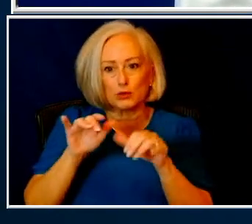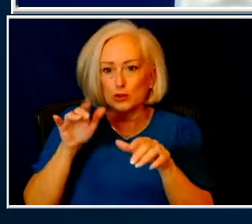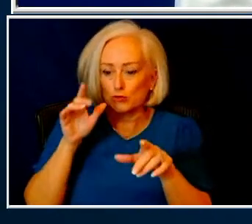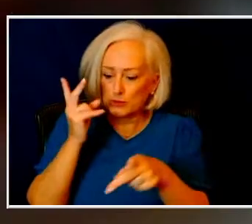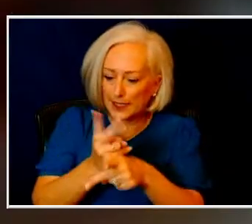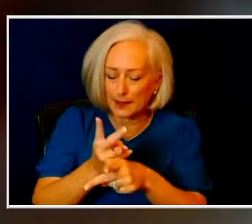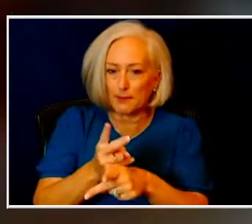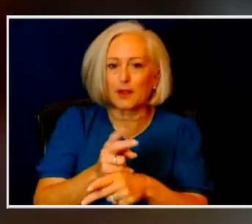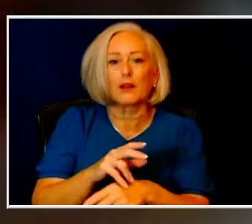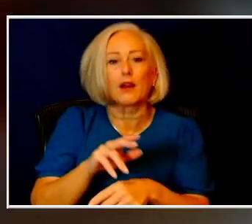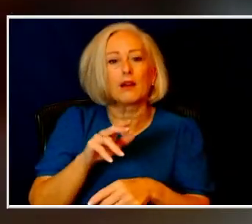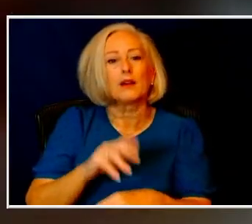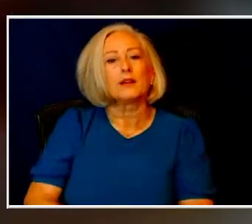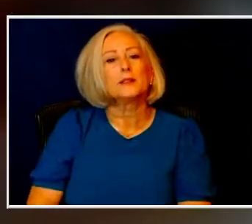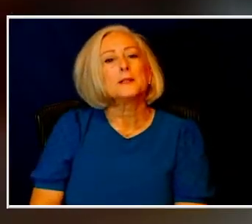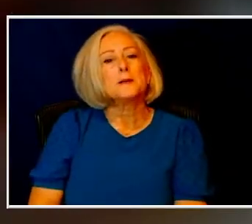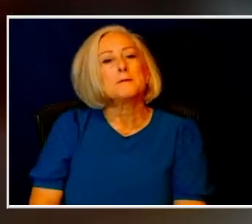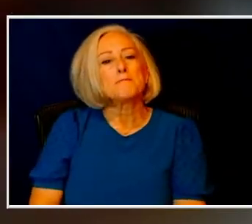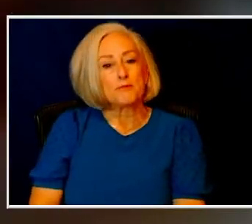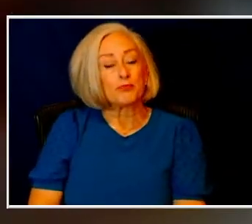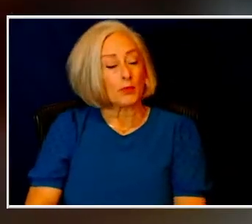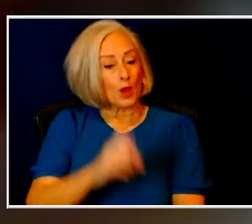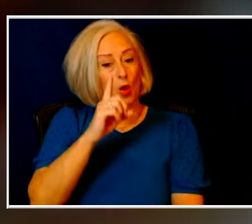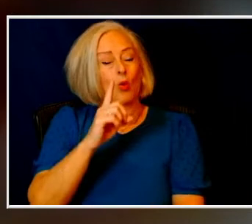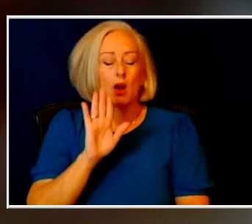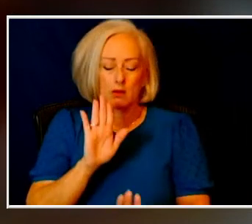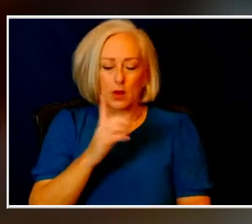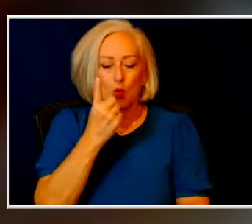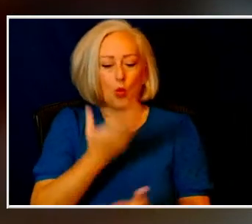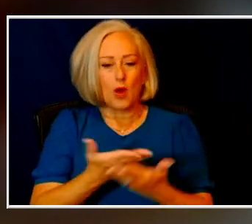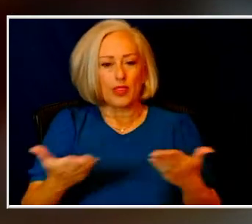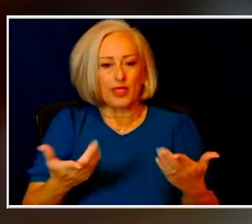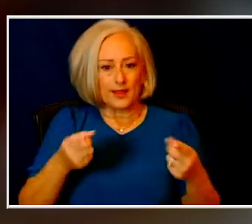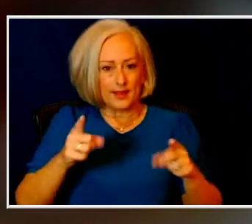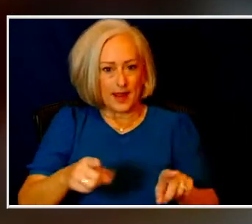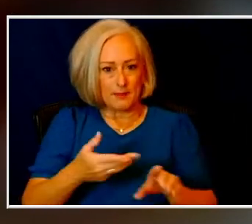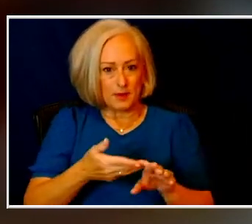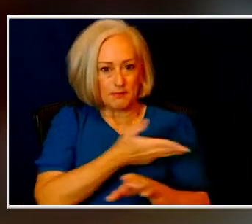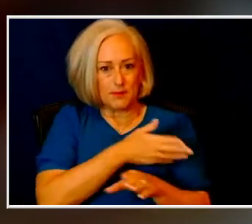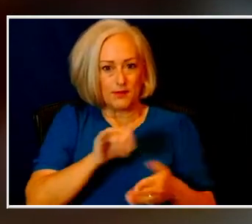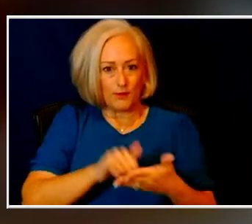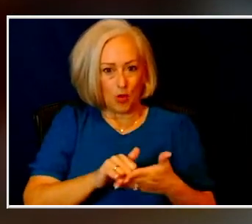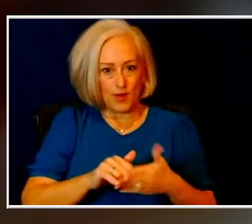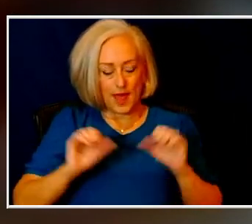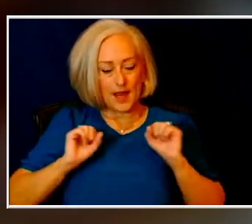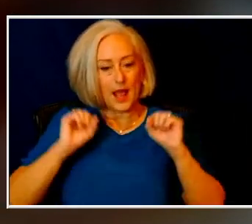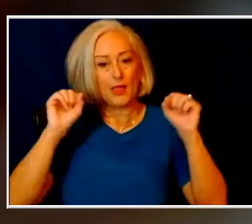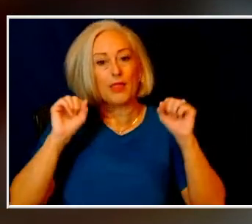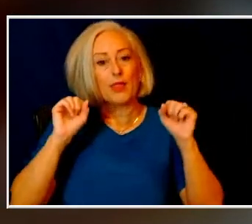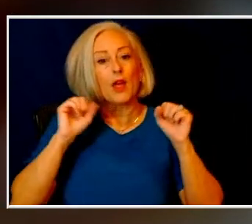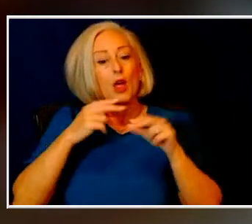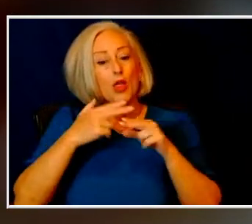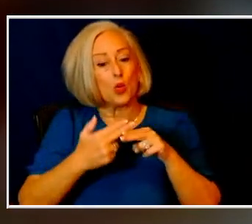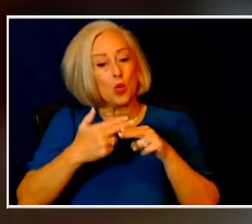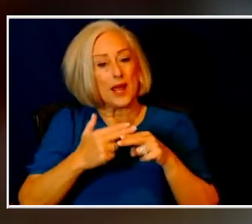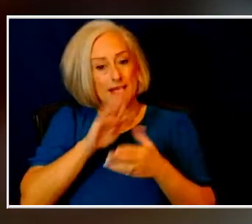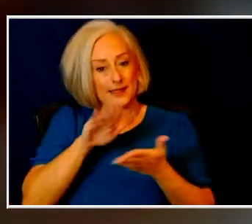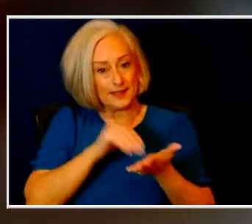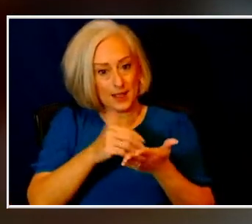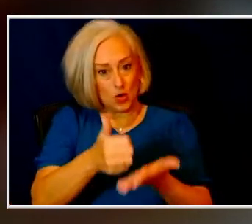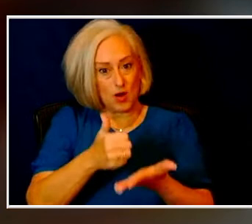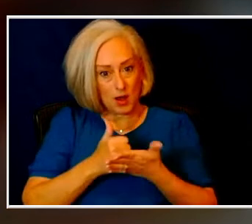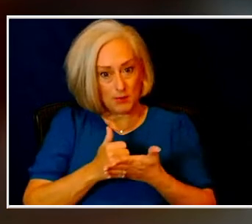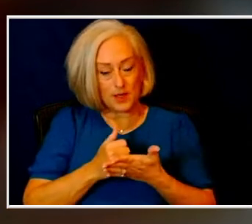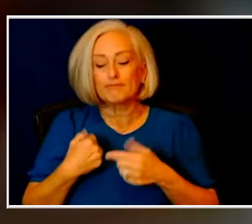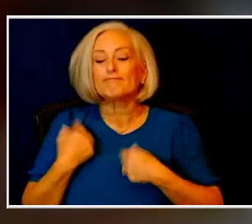One thing that happened before this, and the Weight Center helped me understand this, I went to the internal medicine department